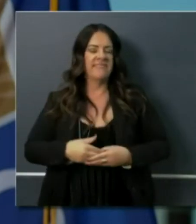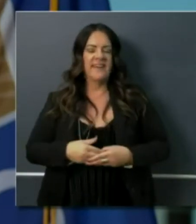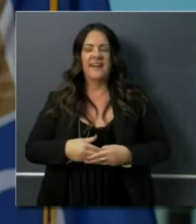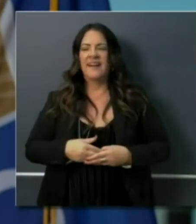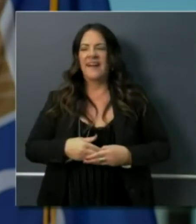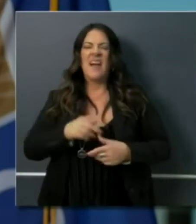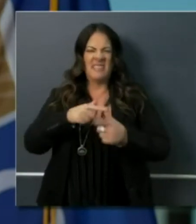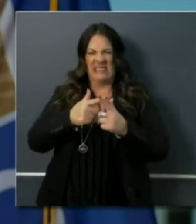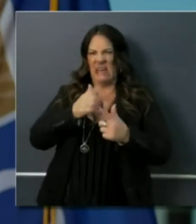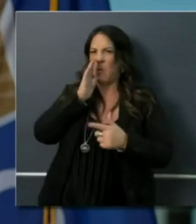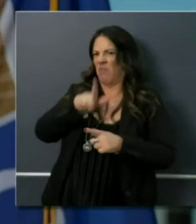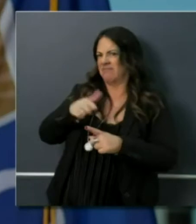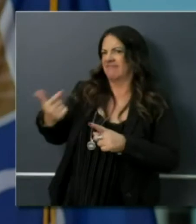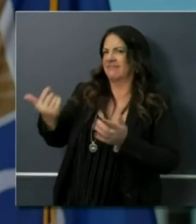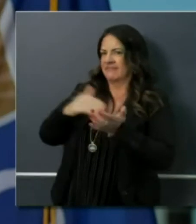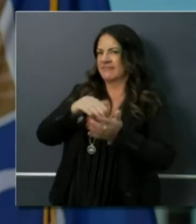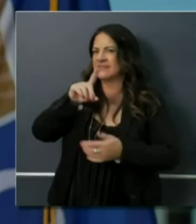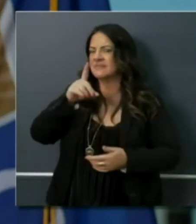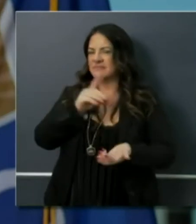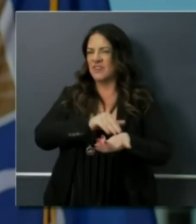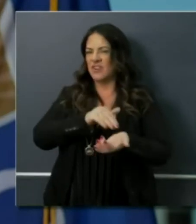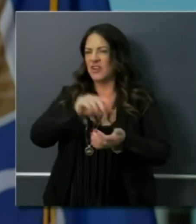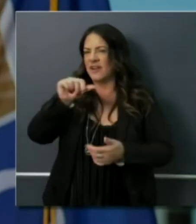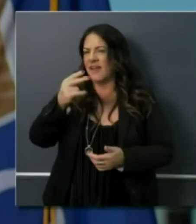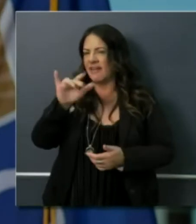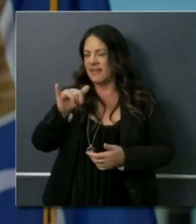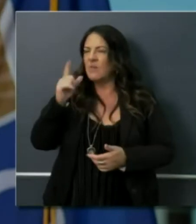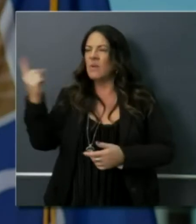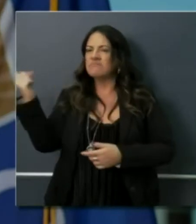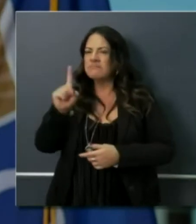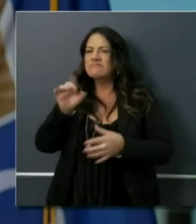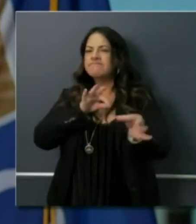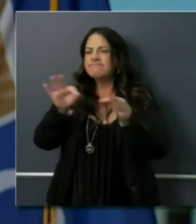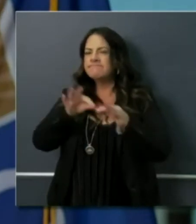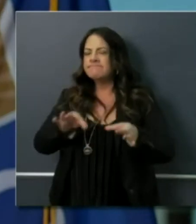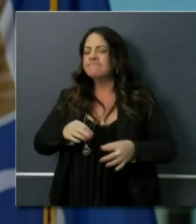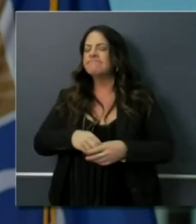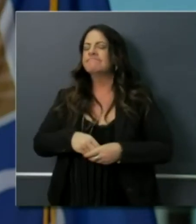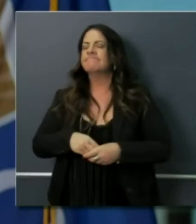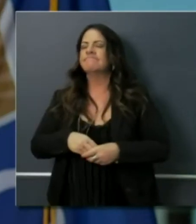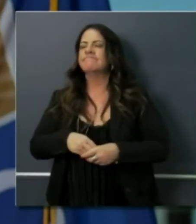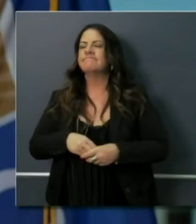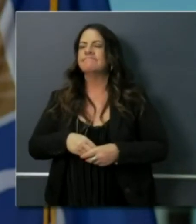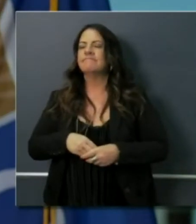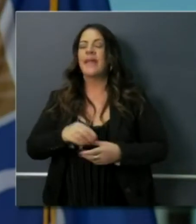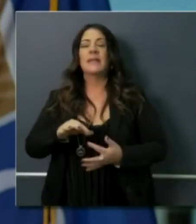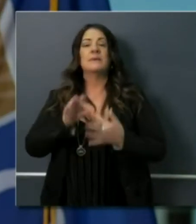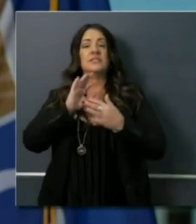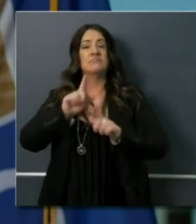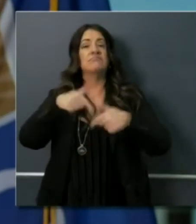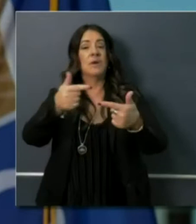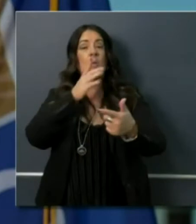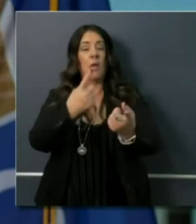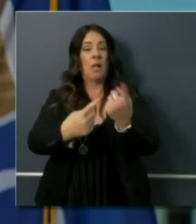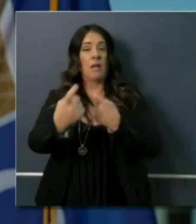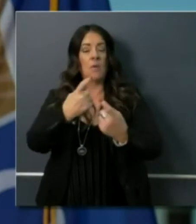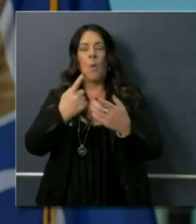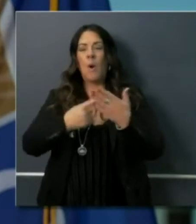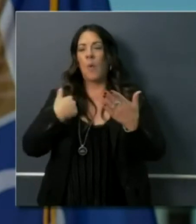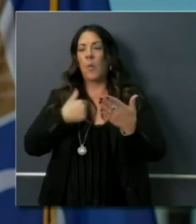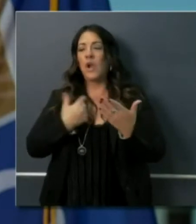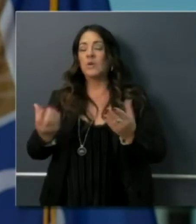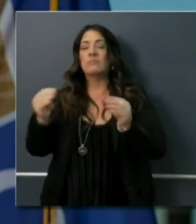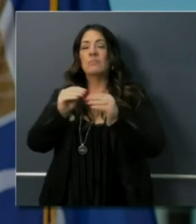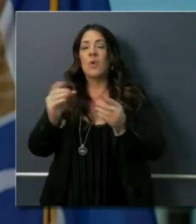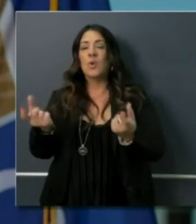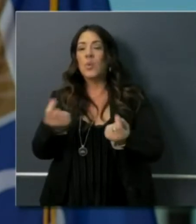to talk more about the modeling. I imagine there'll be more questions about that and potentially more questions about our efforts for our seniors.